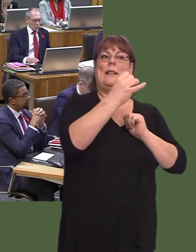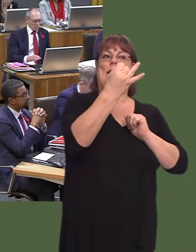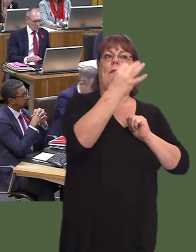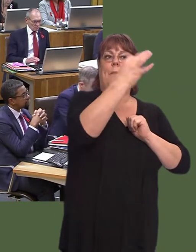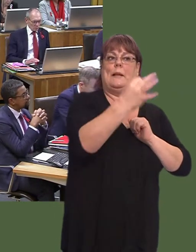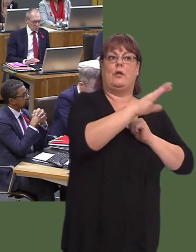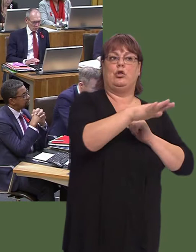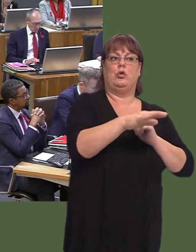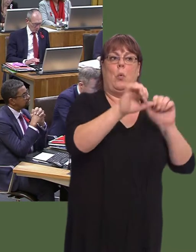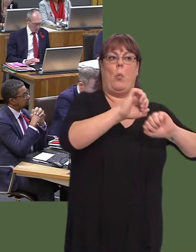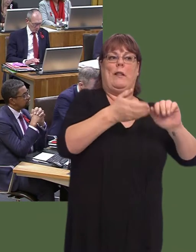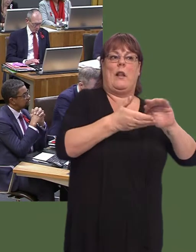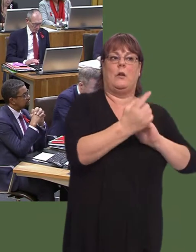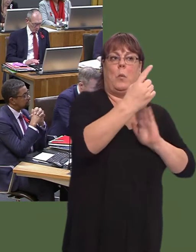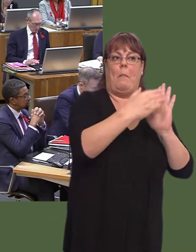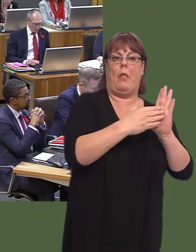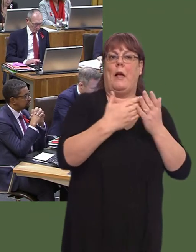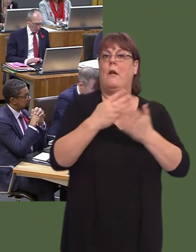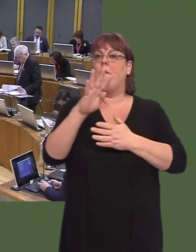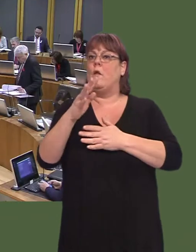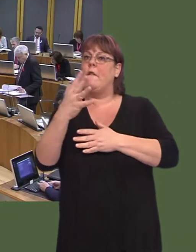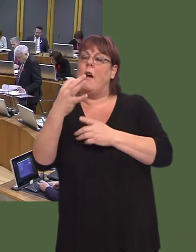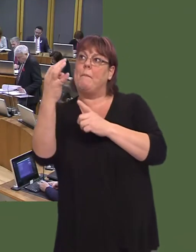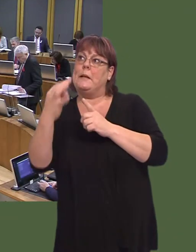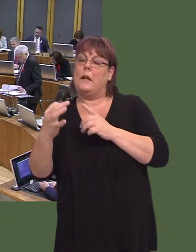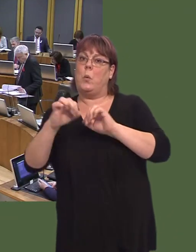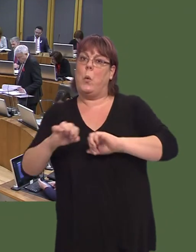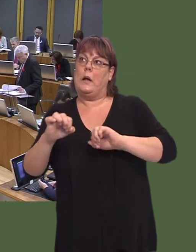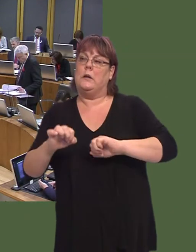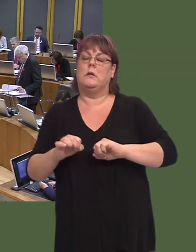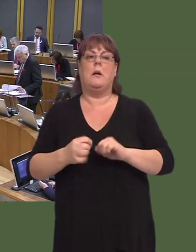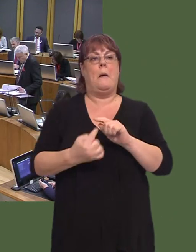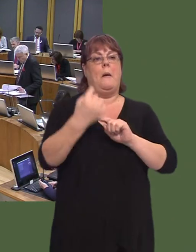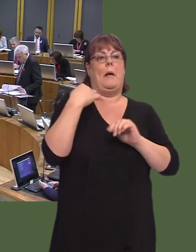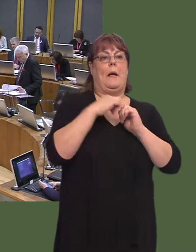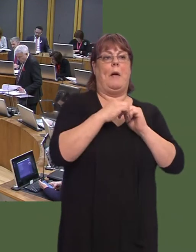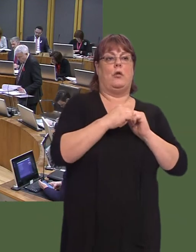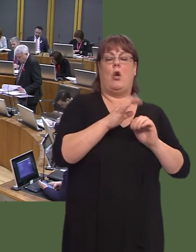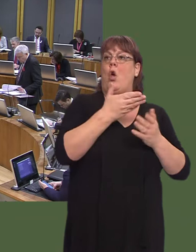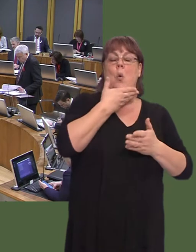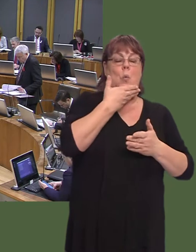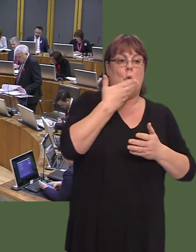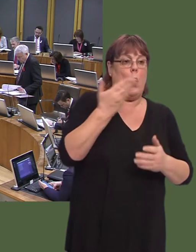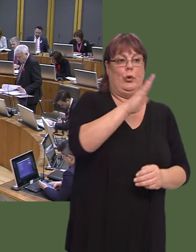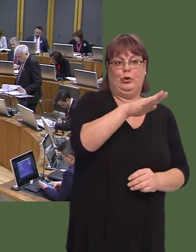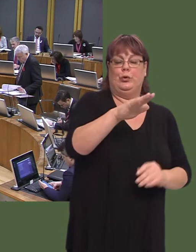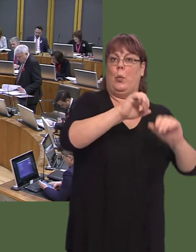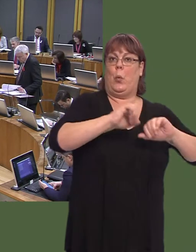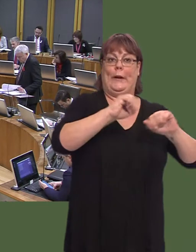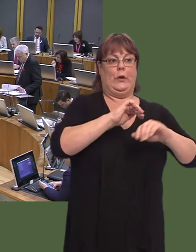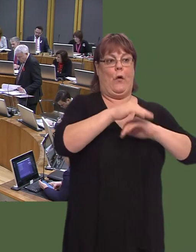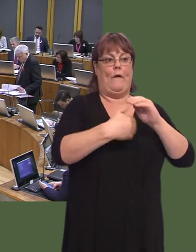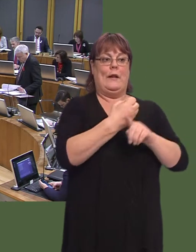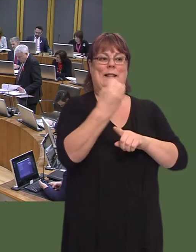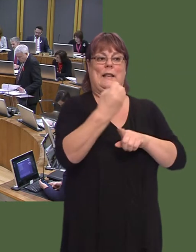87% of children were waiting less than a month. Now it's 45%. Back in March, no children were